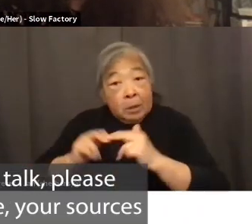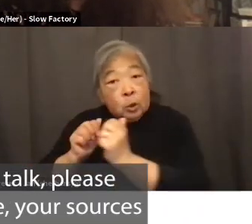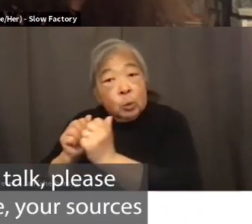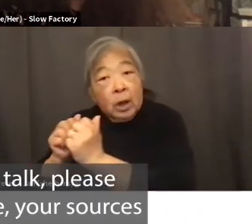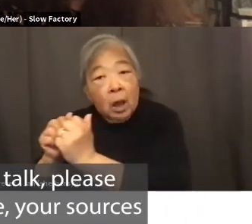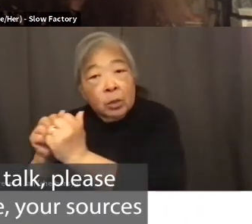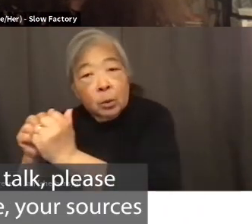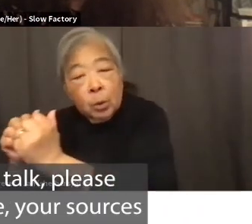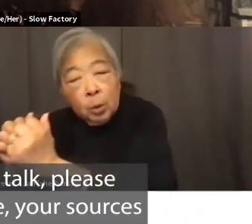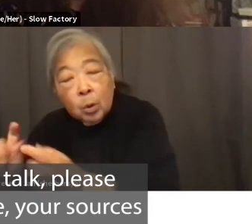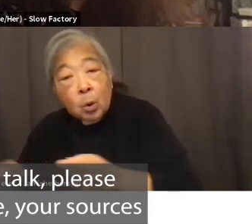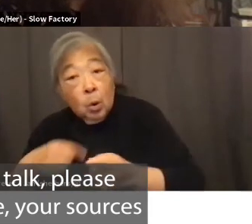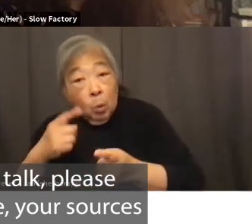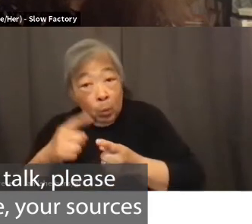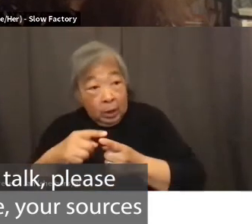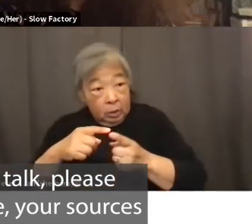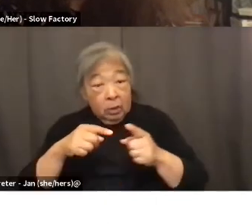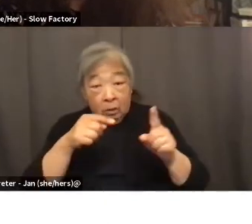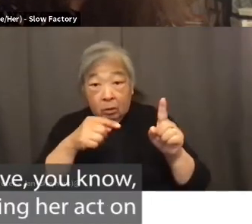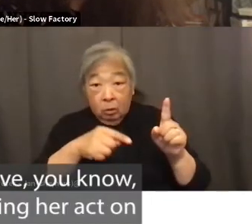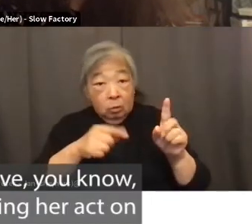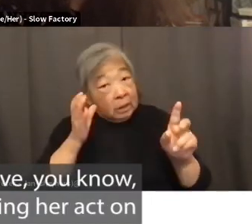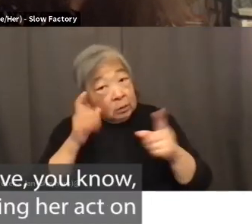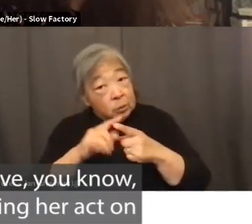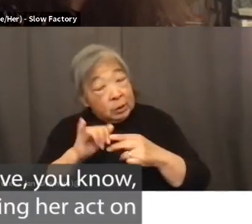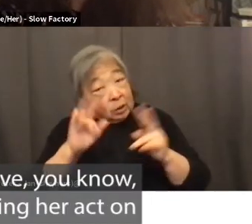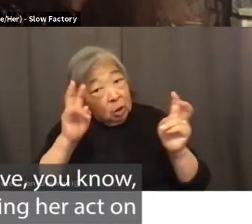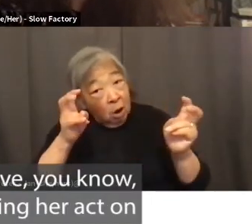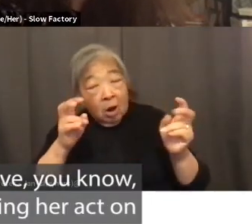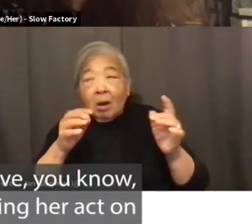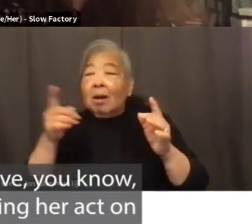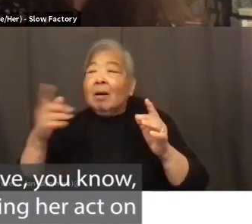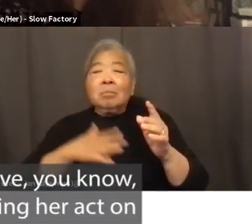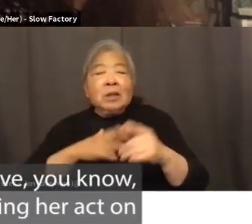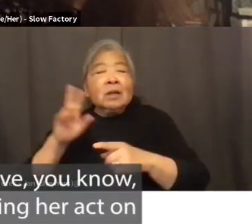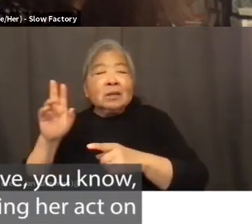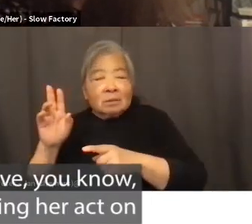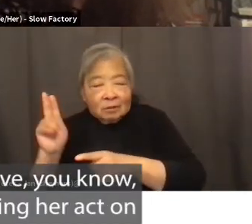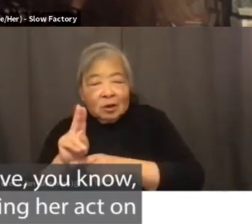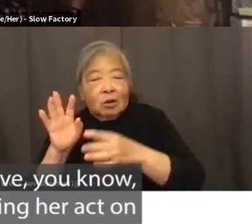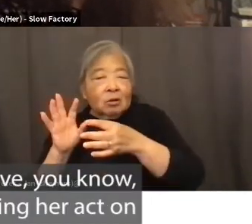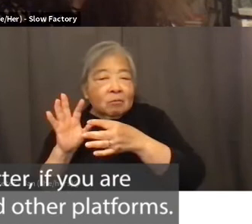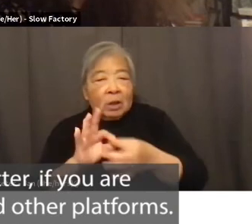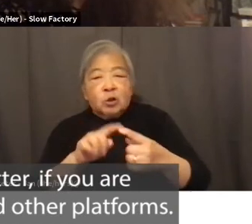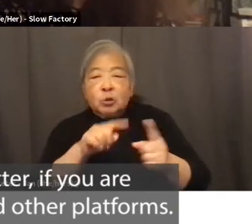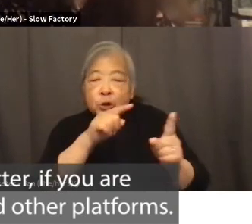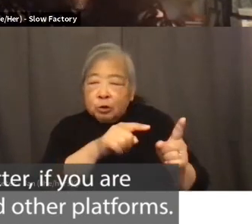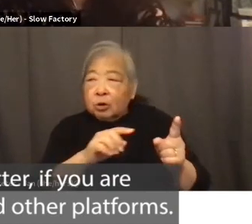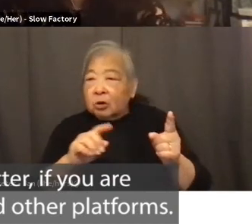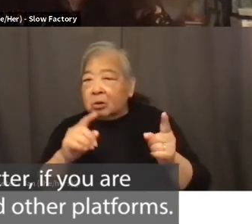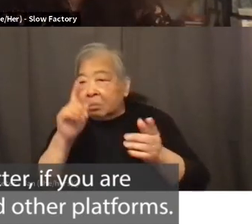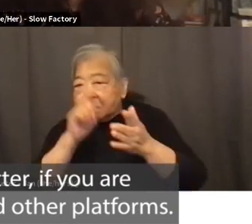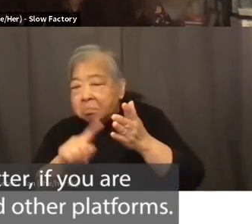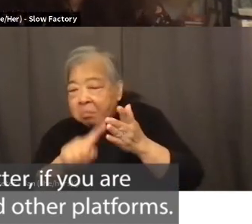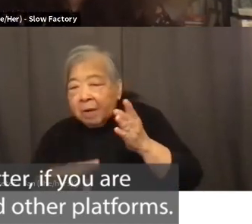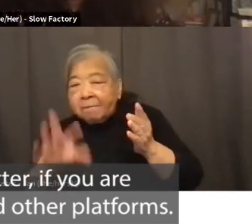this talk, please make sure you cite your sources, in this case Maya Finoh, and then also finding her on Instagram, on Twitter, if